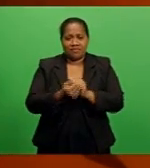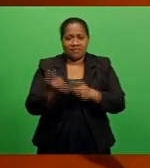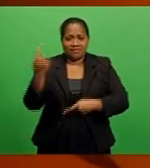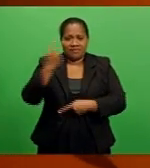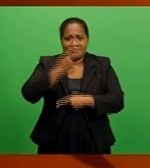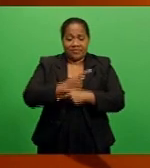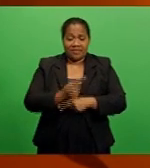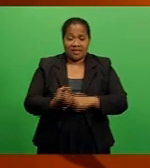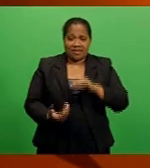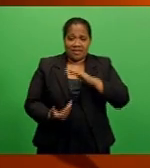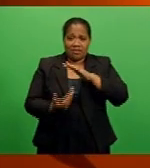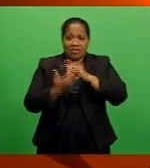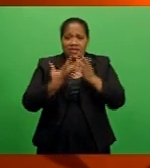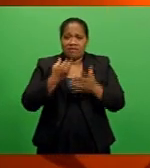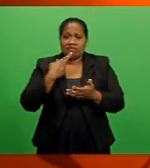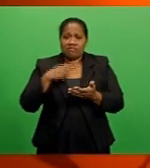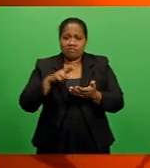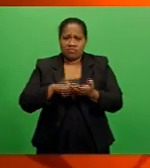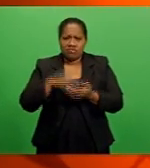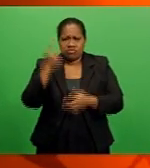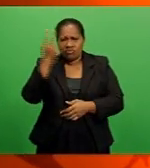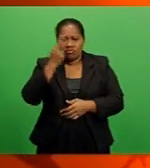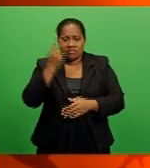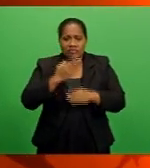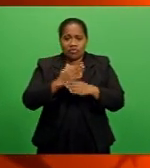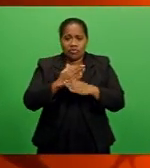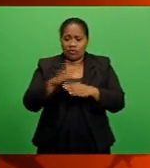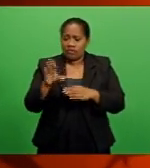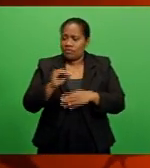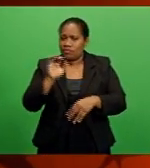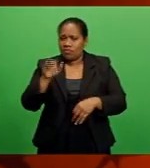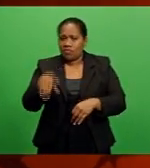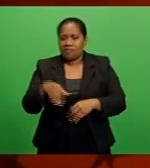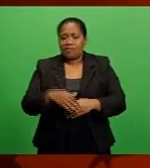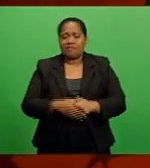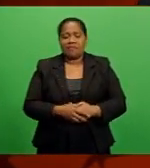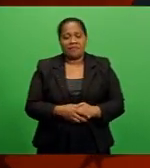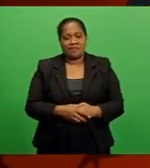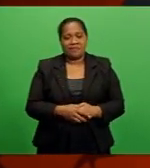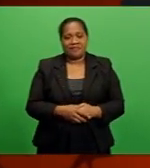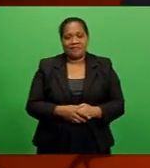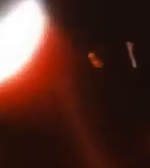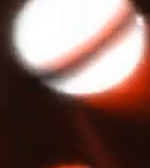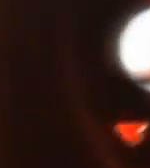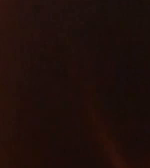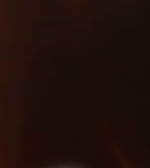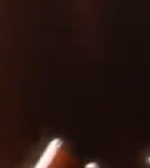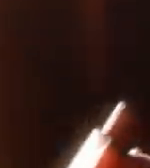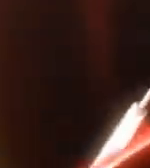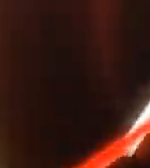After the break, a report on the risks of working from home. Details coming up.